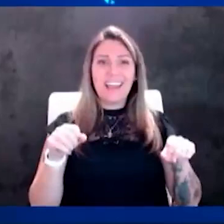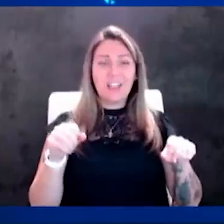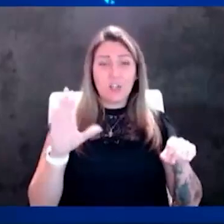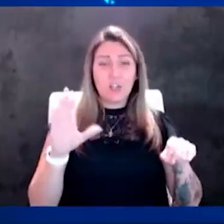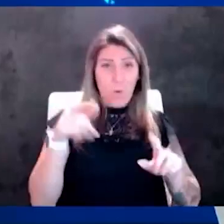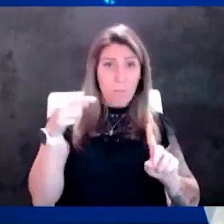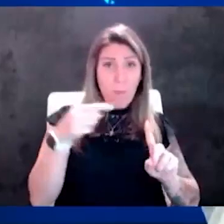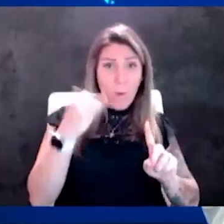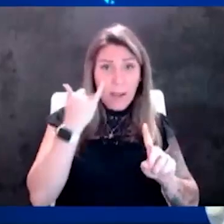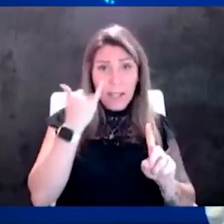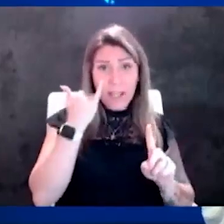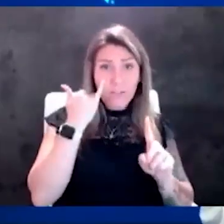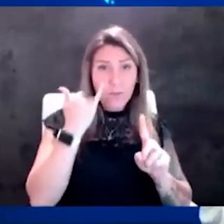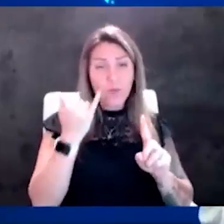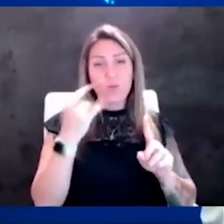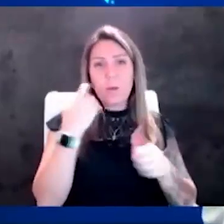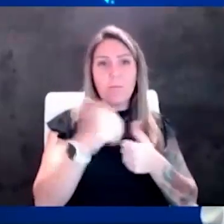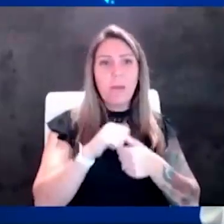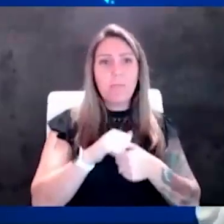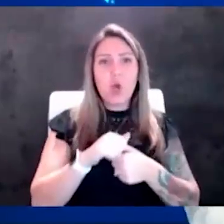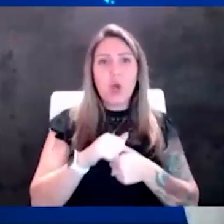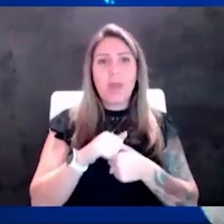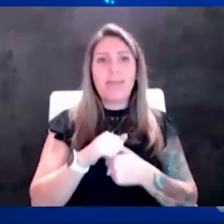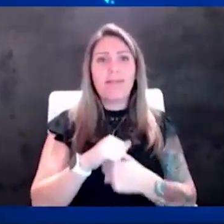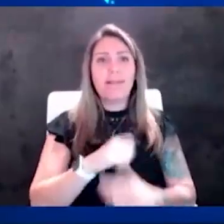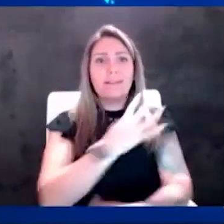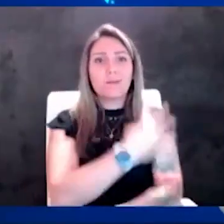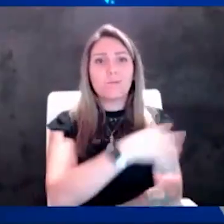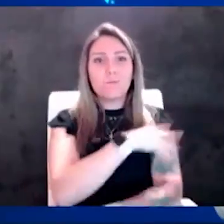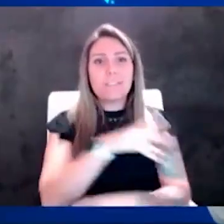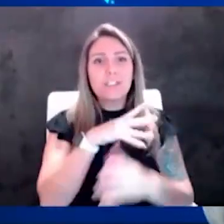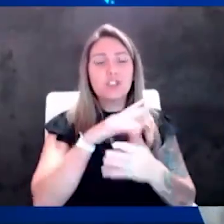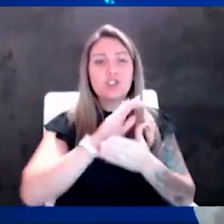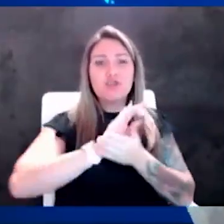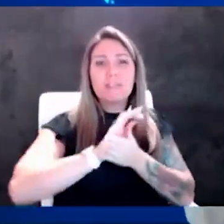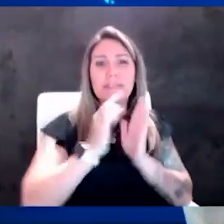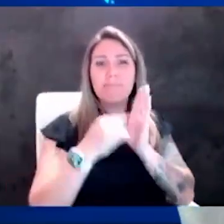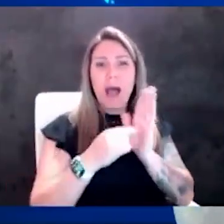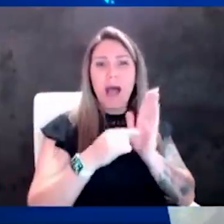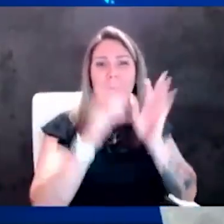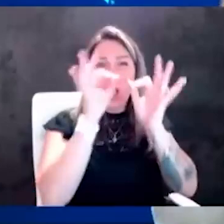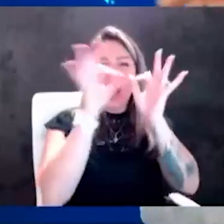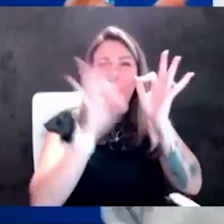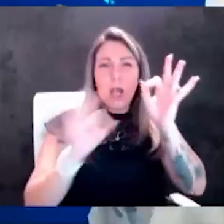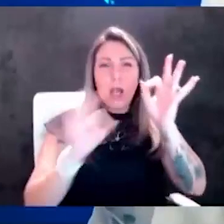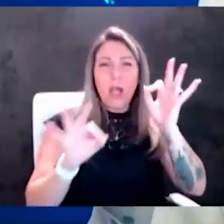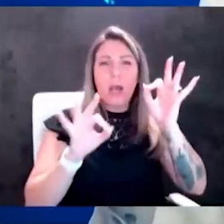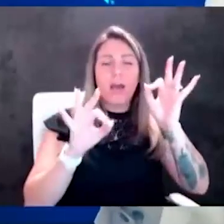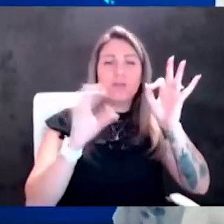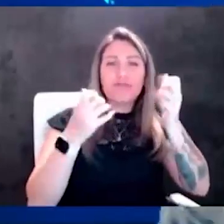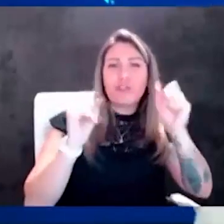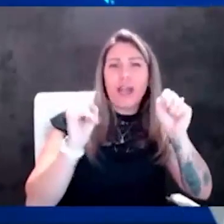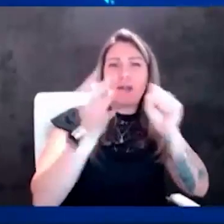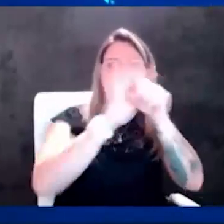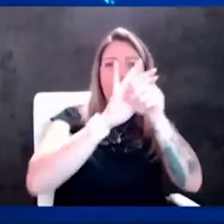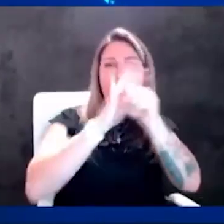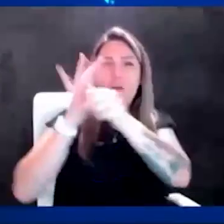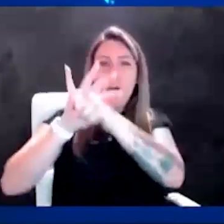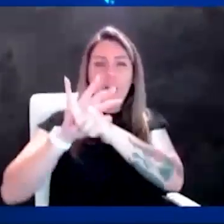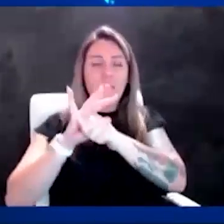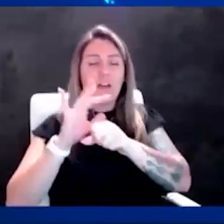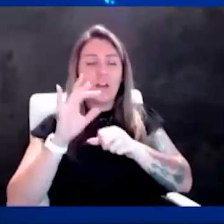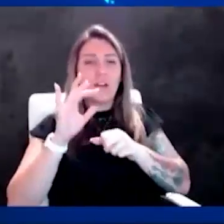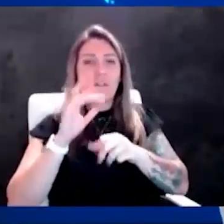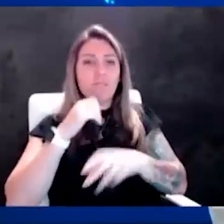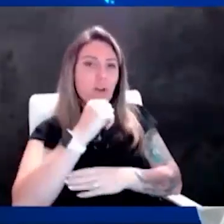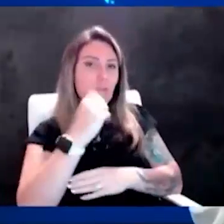Swiss cheese model, what are the little places that you can keep trying to cover up a hole so that the disease doesn't get through to you? Socially